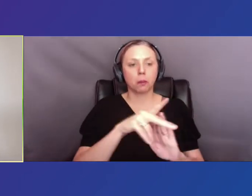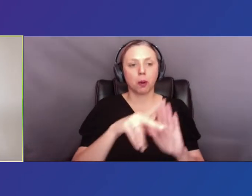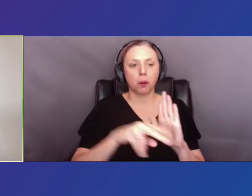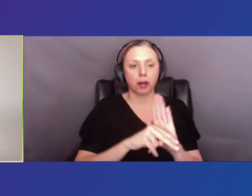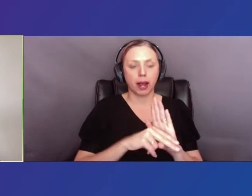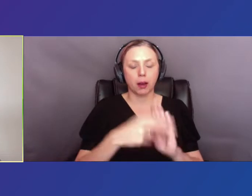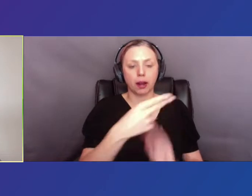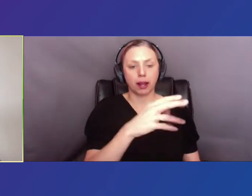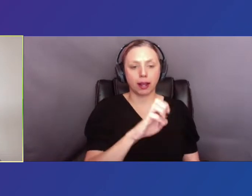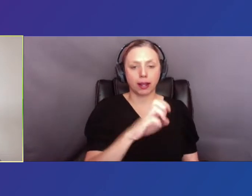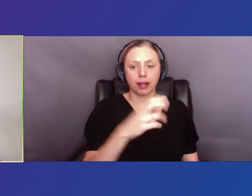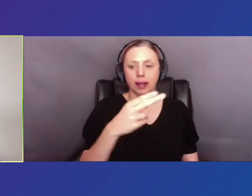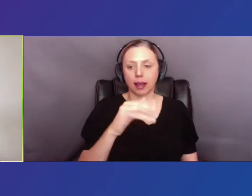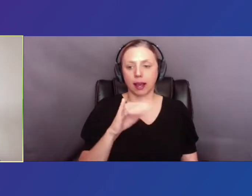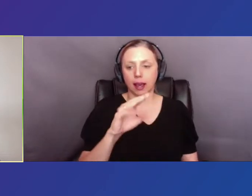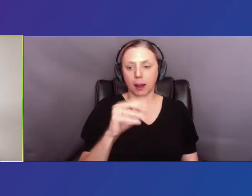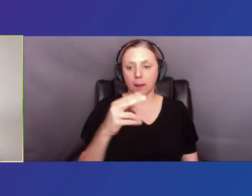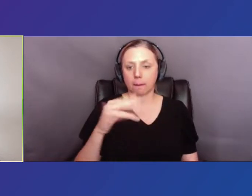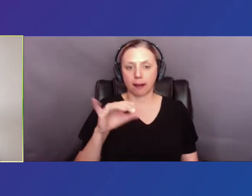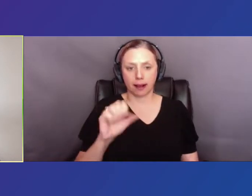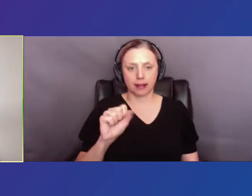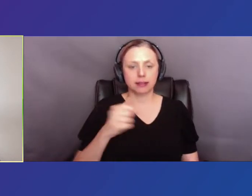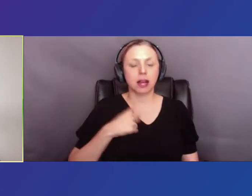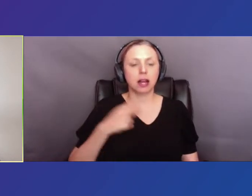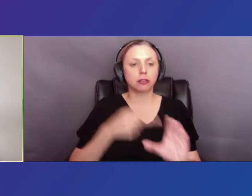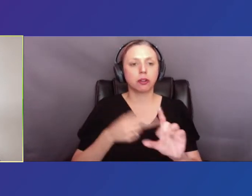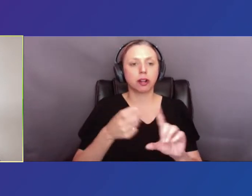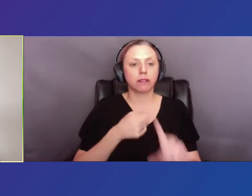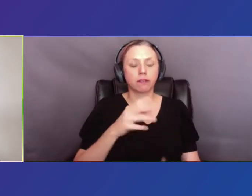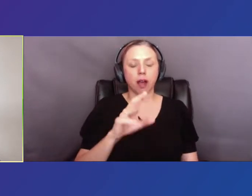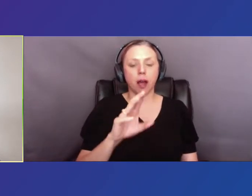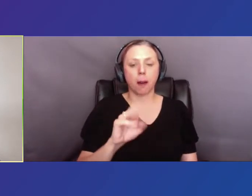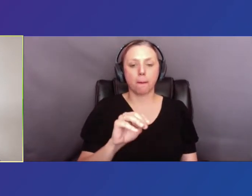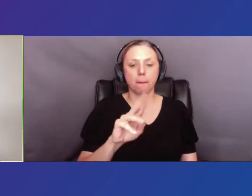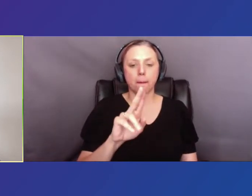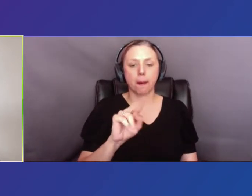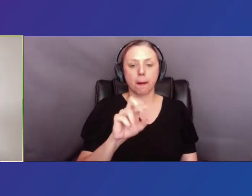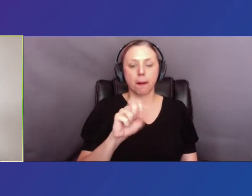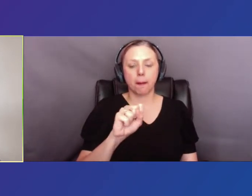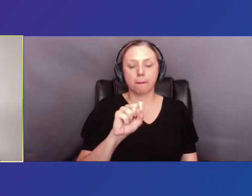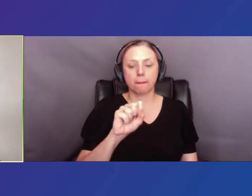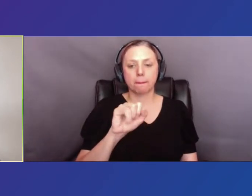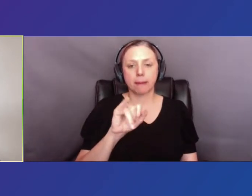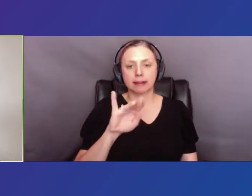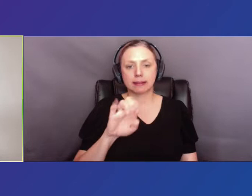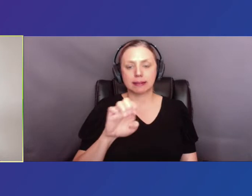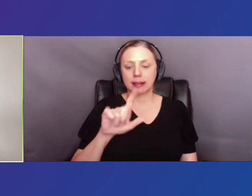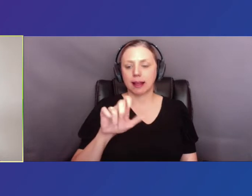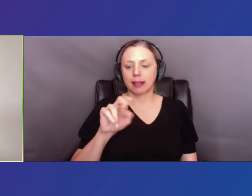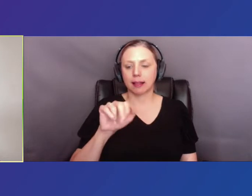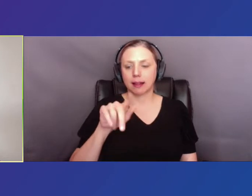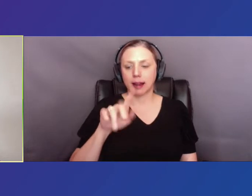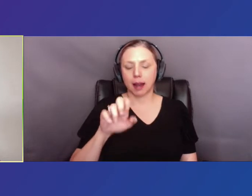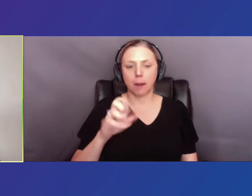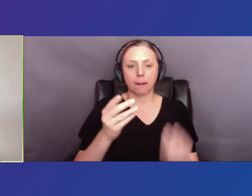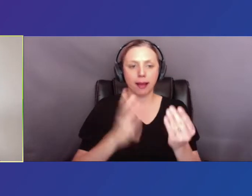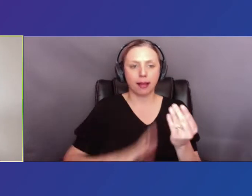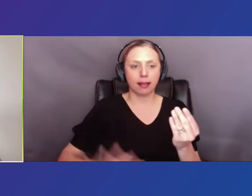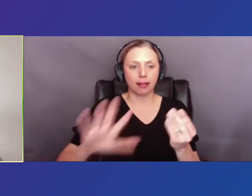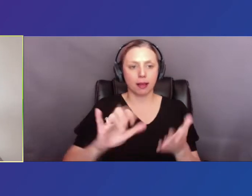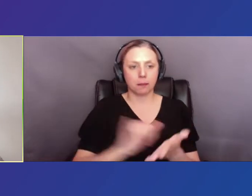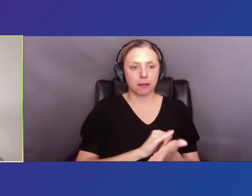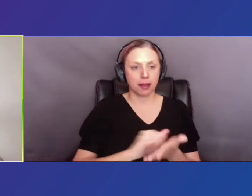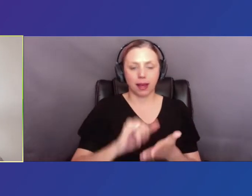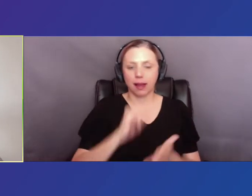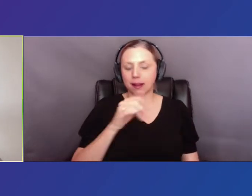him, his. I'm joining you from the Muncie Lenape land of Manhattan. I am an undisabled cisgender